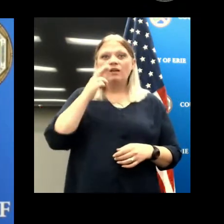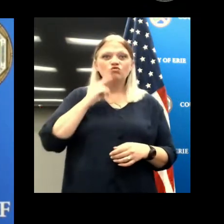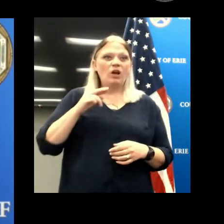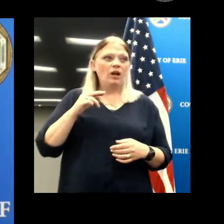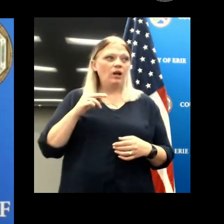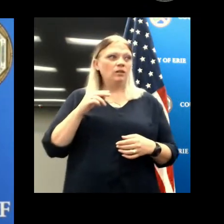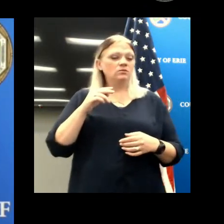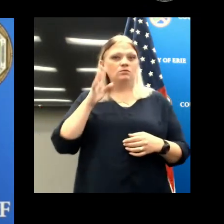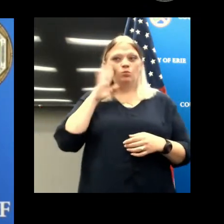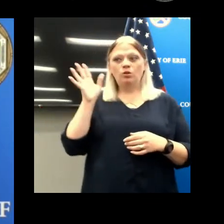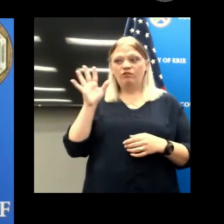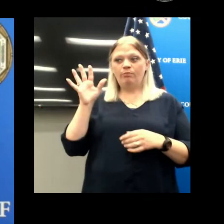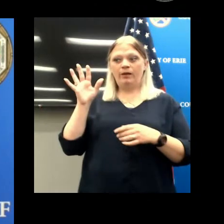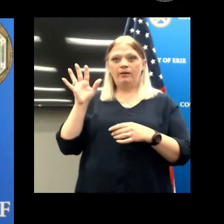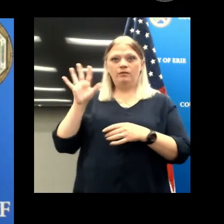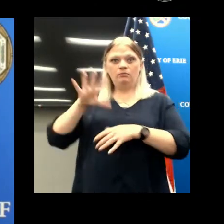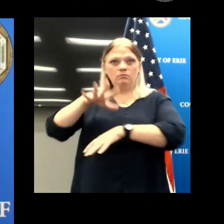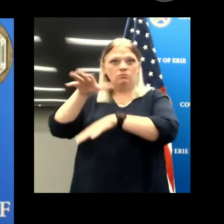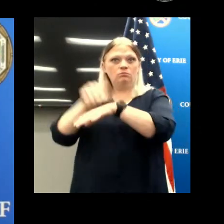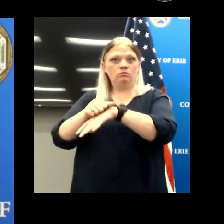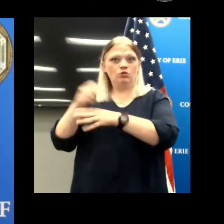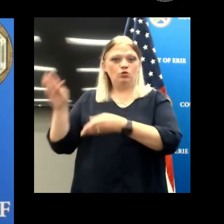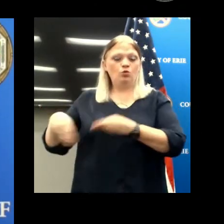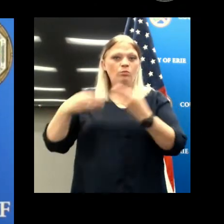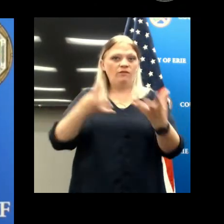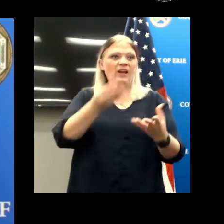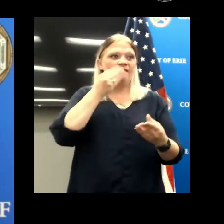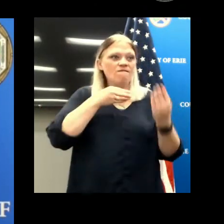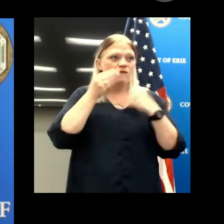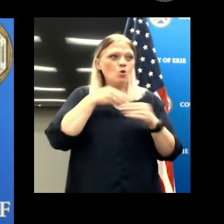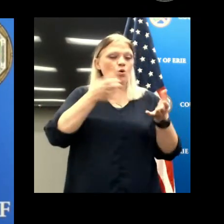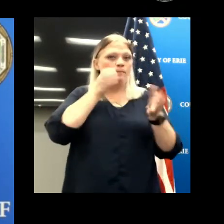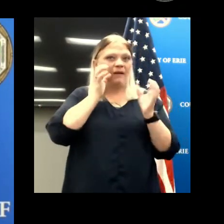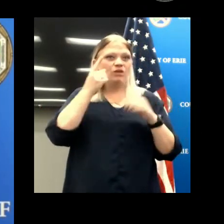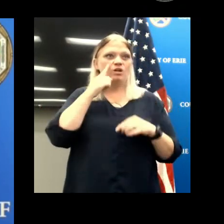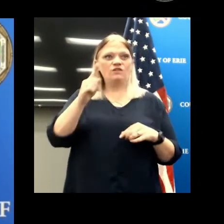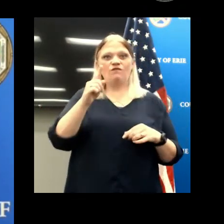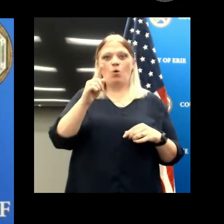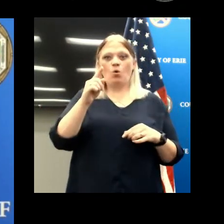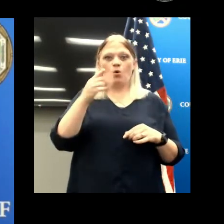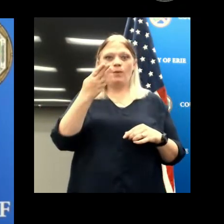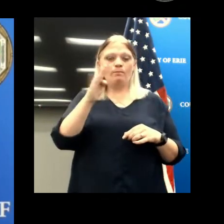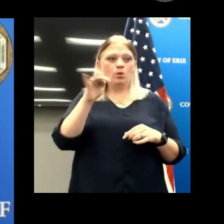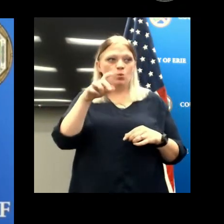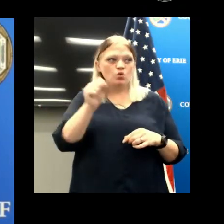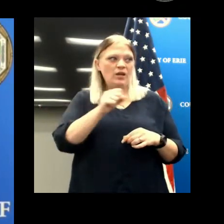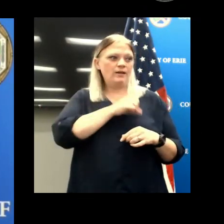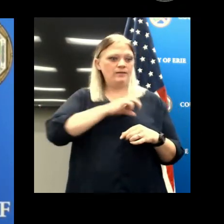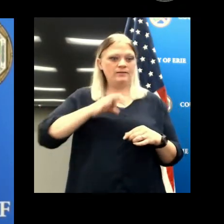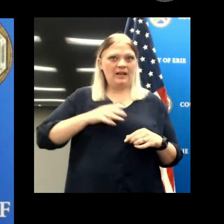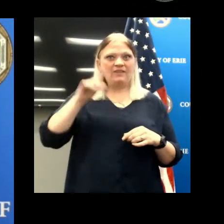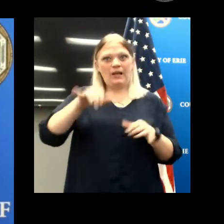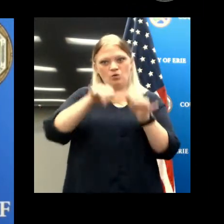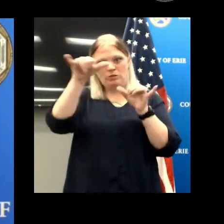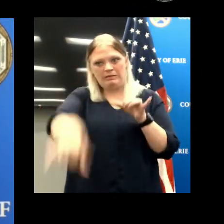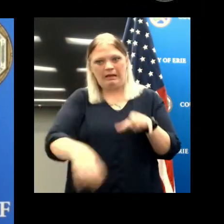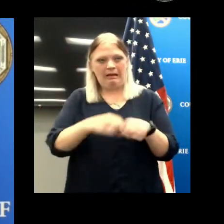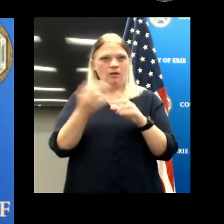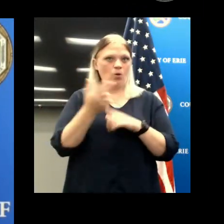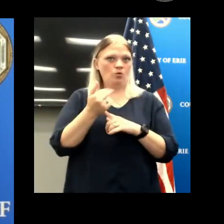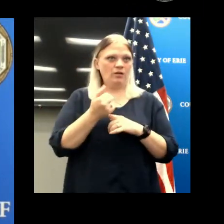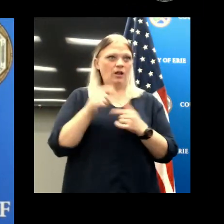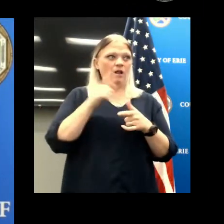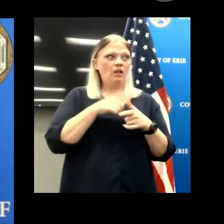been retained to provide food and beverage for the Blue Jays, their staff, and so forth, who were sequestered in the hotel. And then